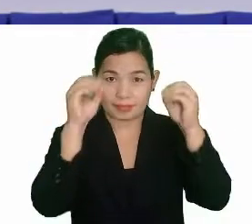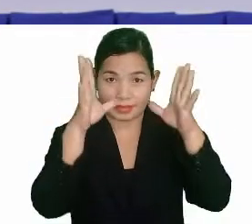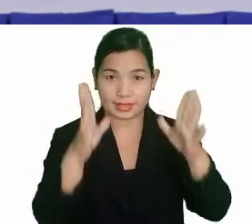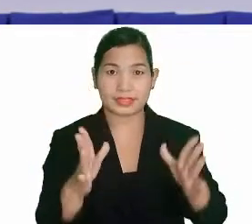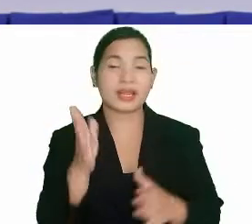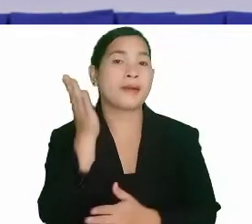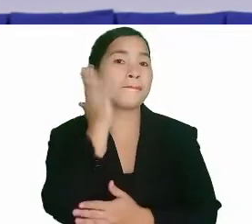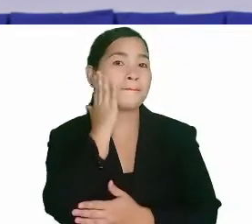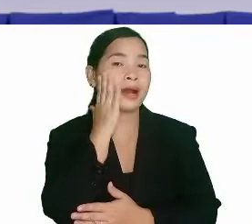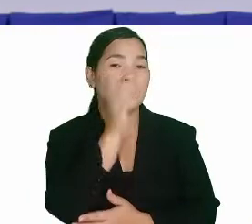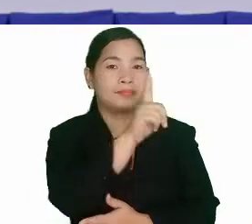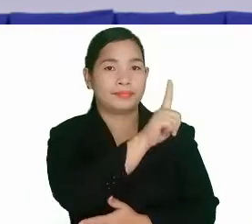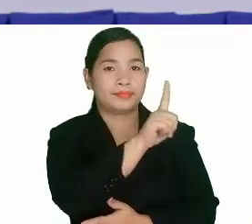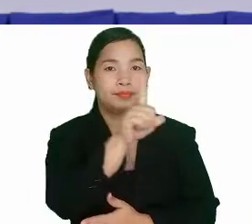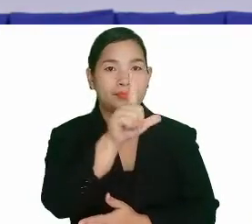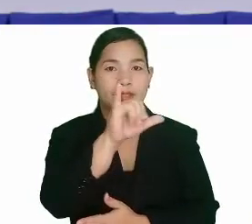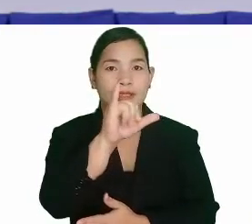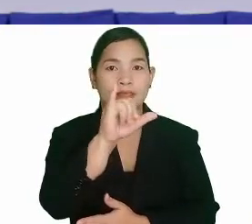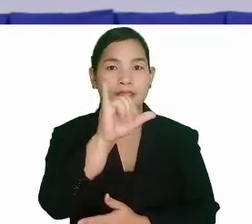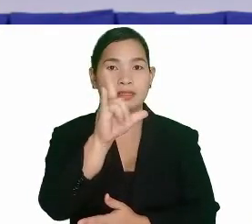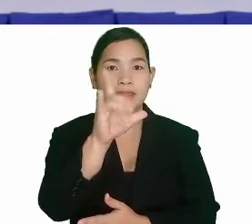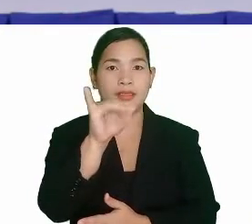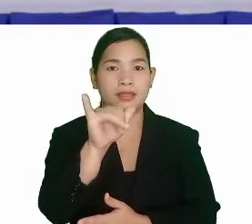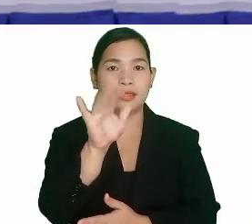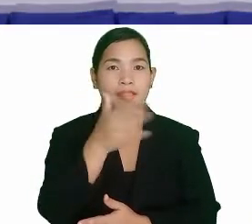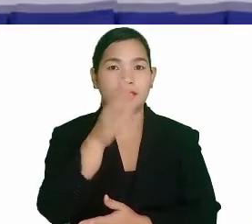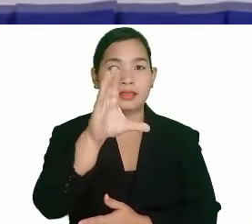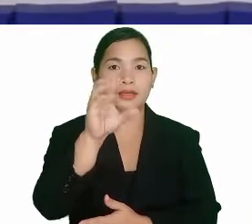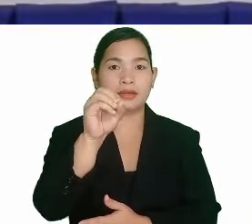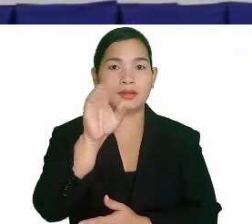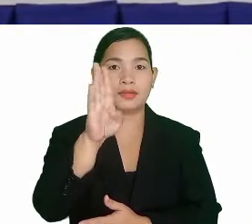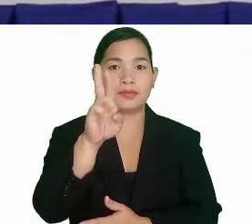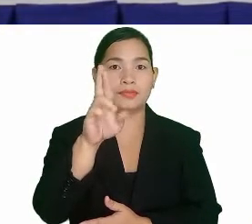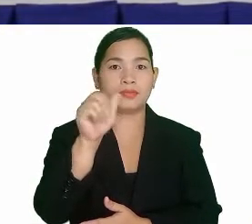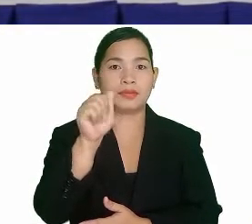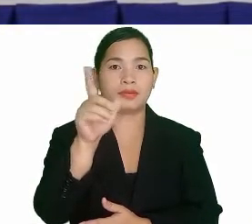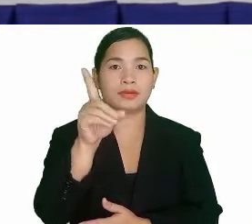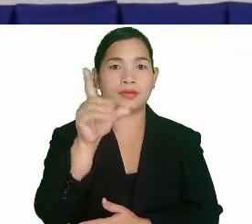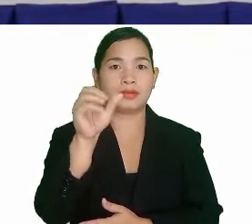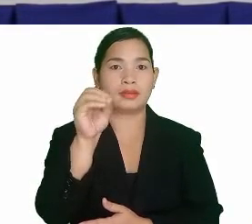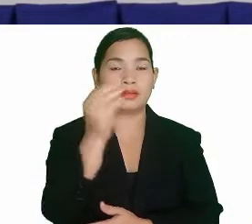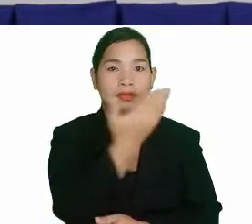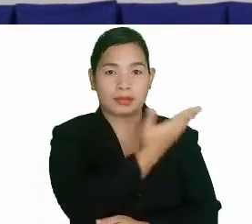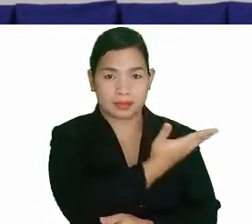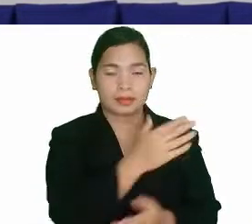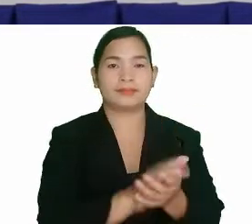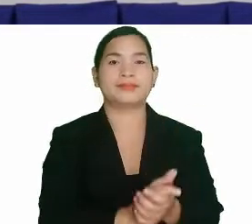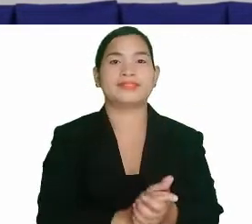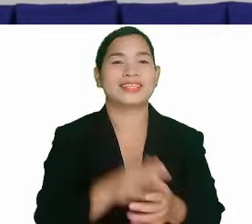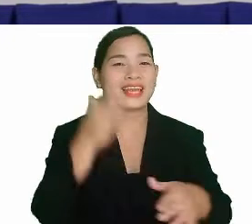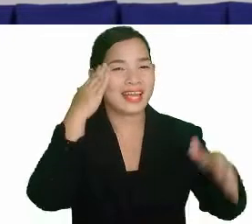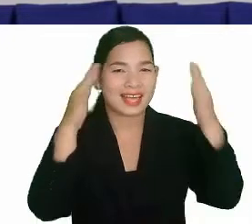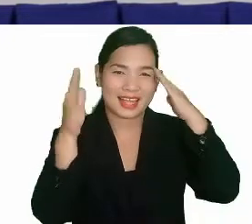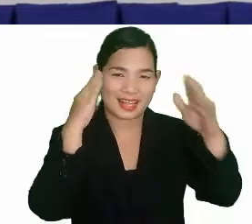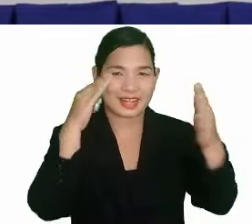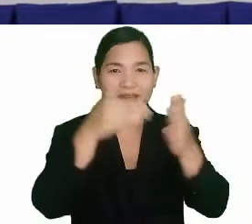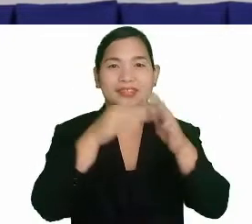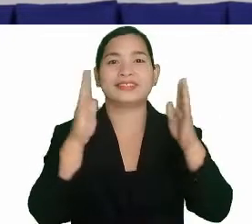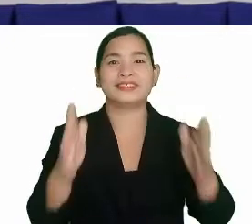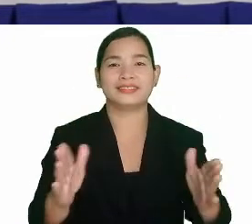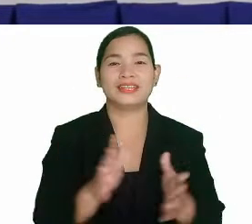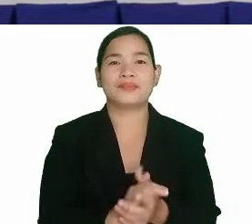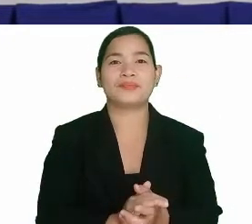teacher broadcaster, Ma'am Lily L. Cobrado. Thank you, Mommy Me. Hello, dear